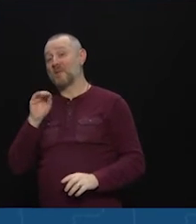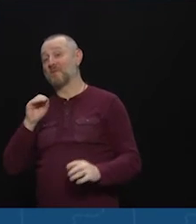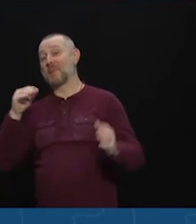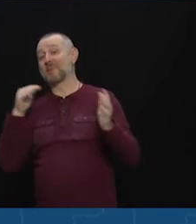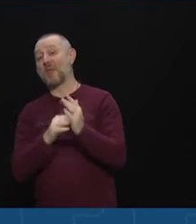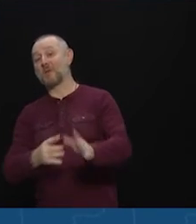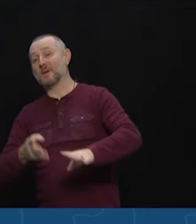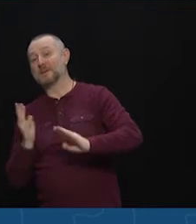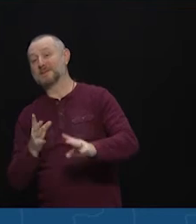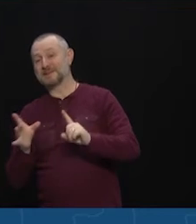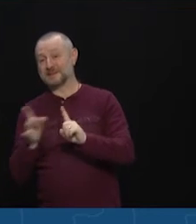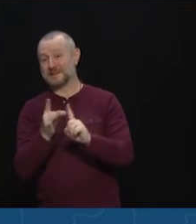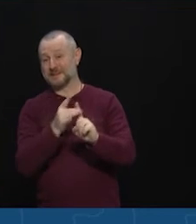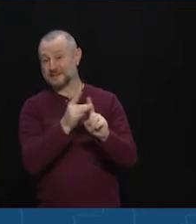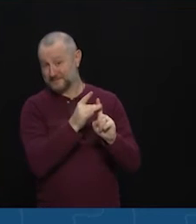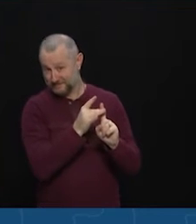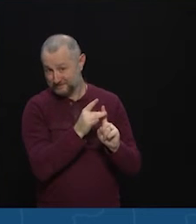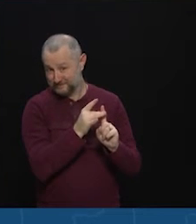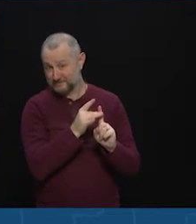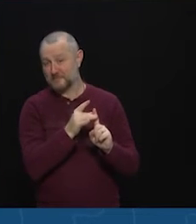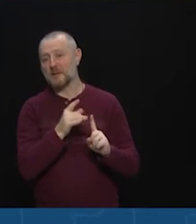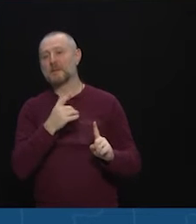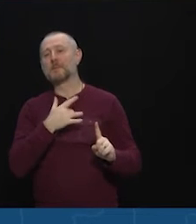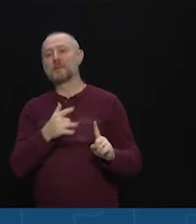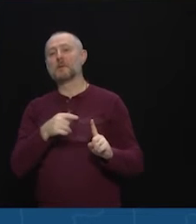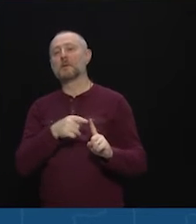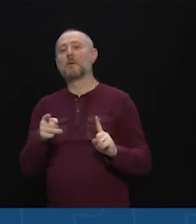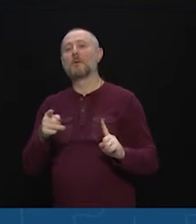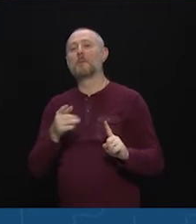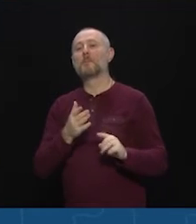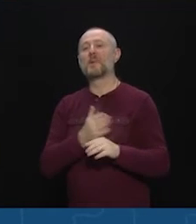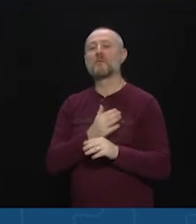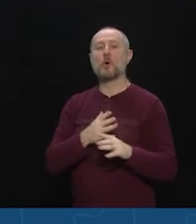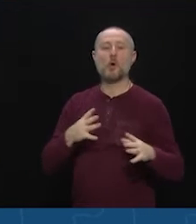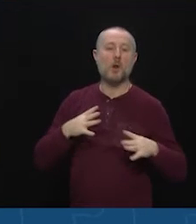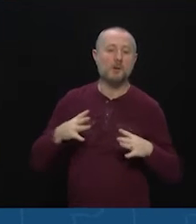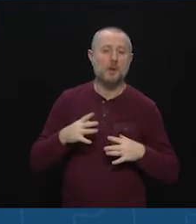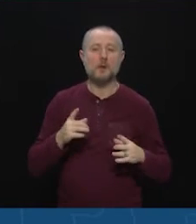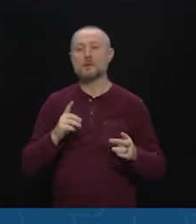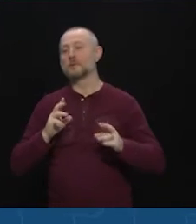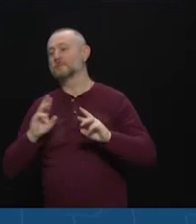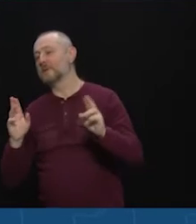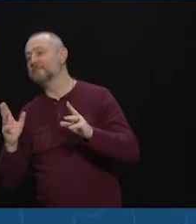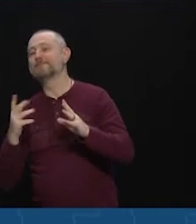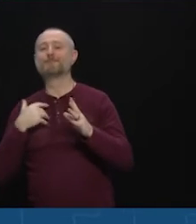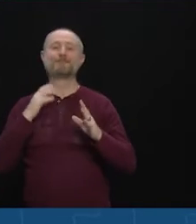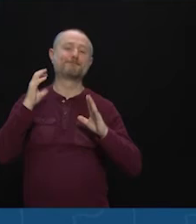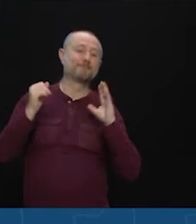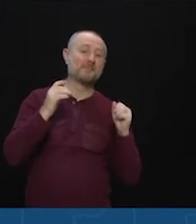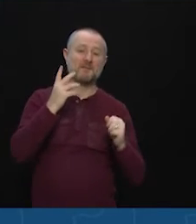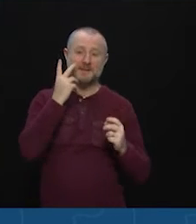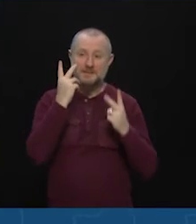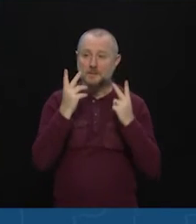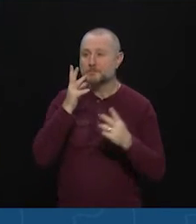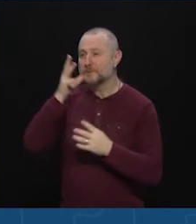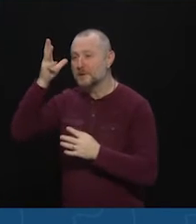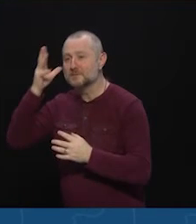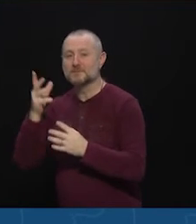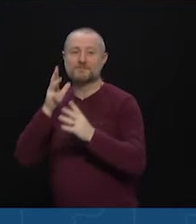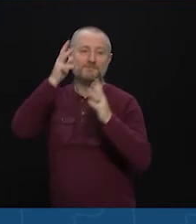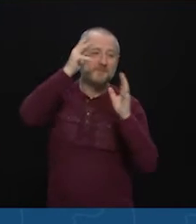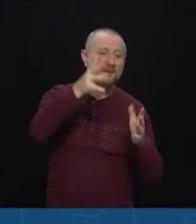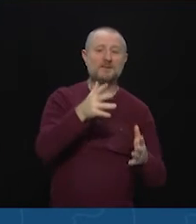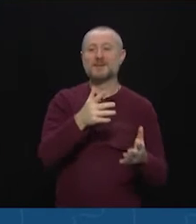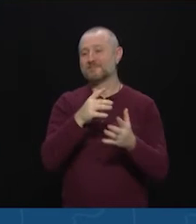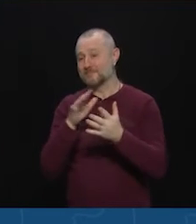A lot of people want to get tested before the holidays. They're going to see older parents, grandparents, before they traveled. And now we've seen fewer people want to get